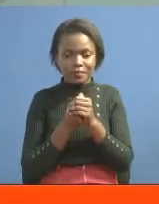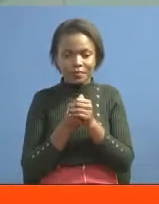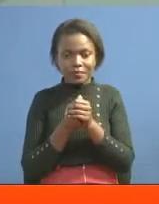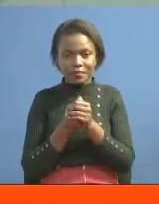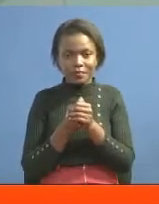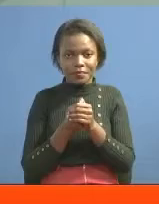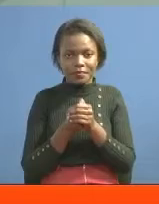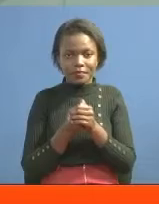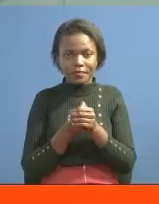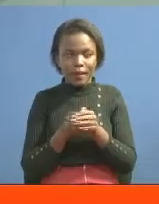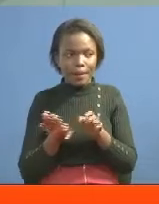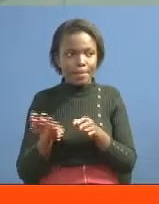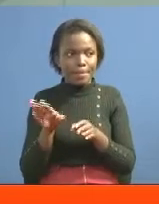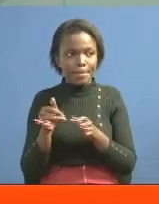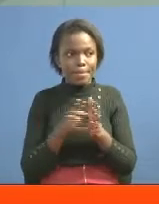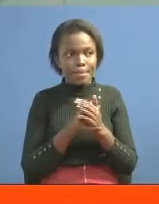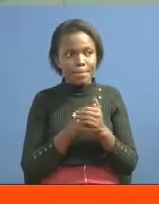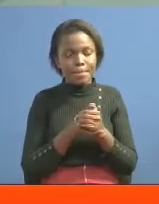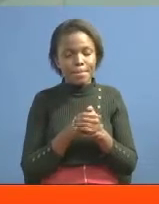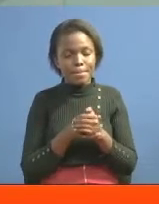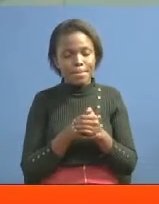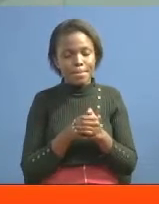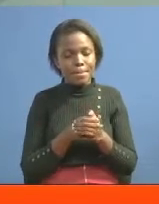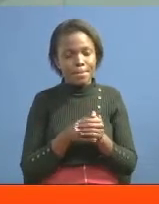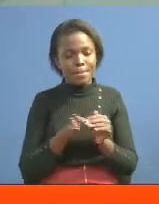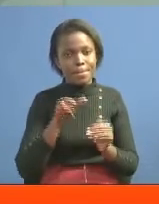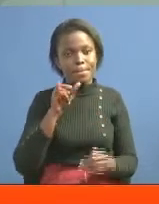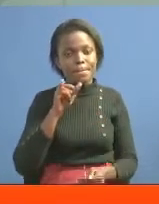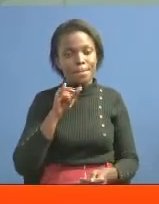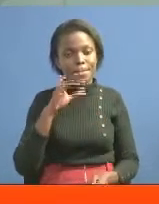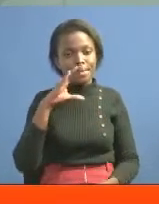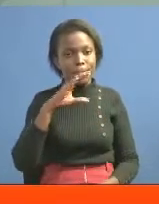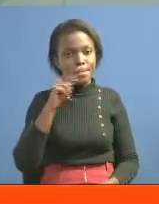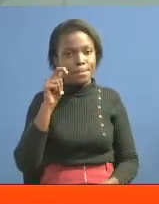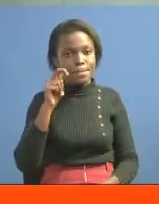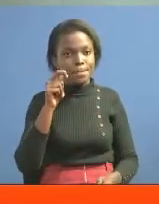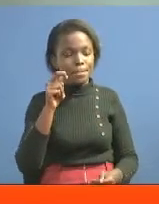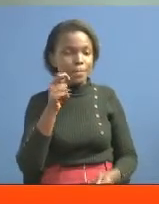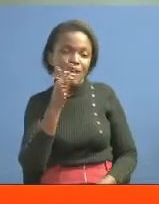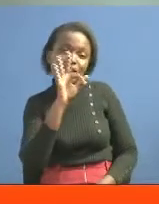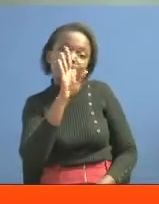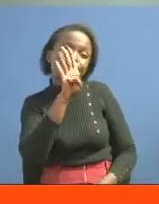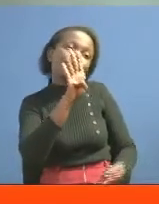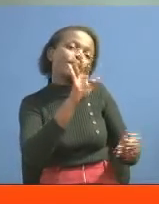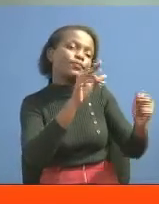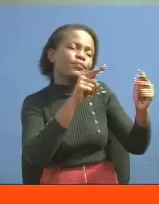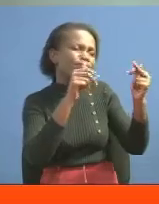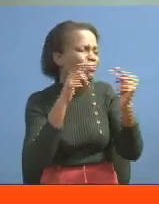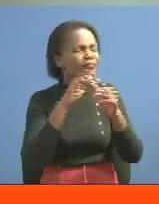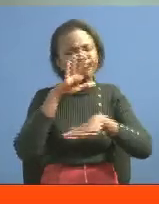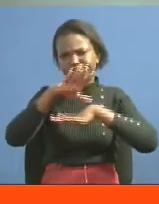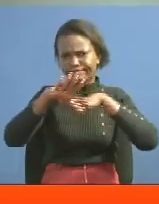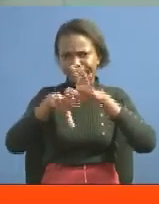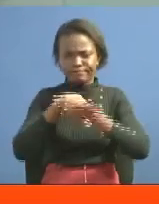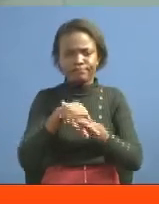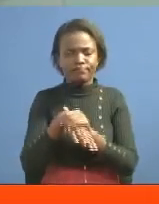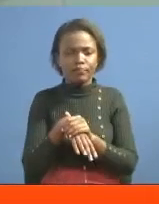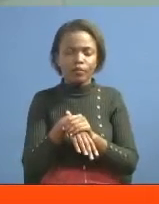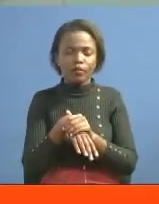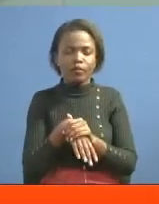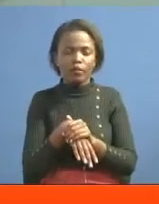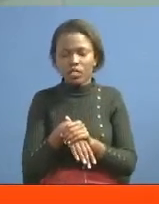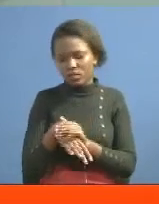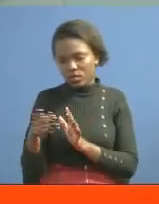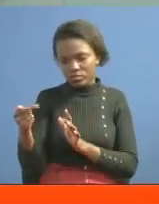e-commerce platform. And e-commerce is to say, in simple words, you're taking your business to Facebook, to Twitter. You know, you're coming from the stall in town